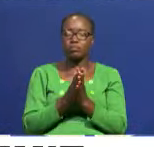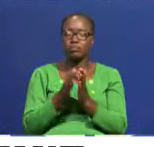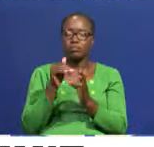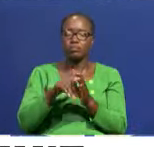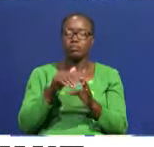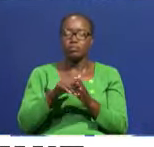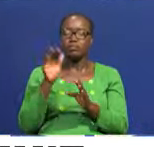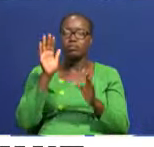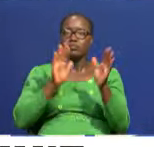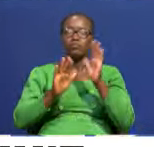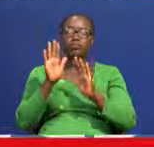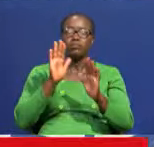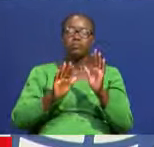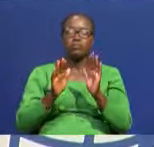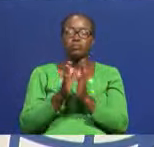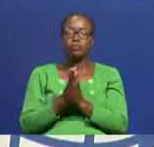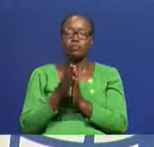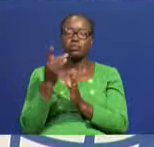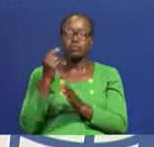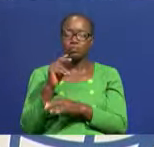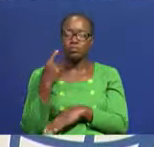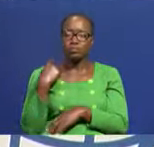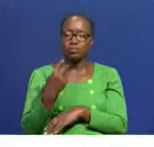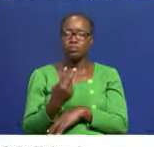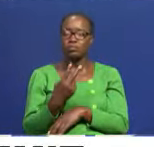climate. Second,